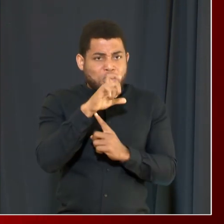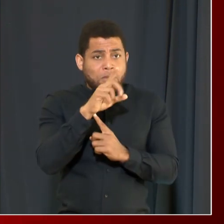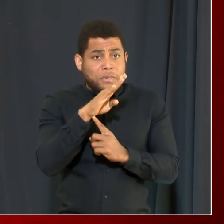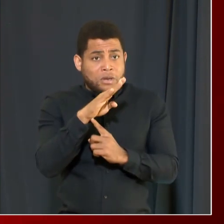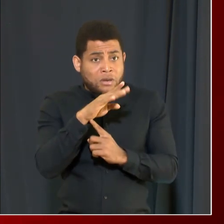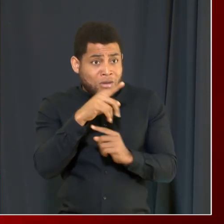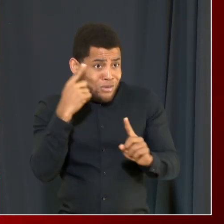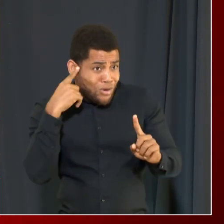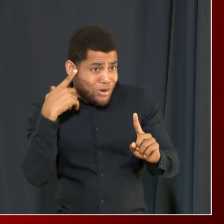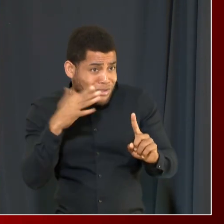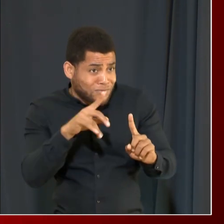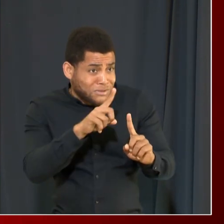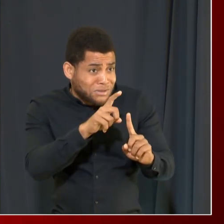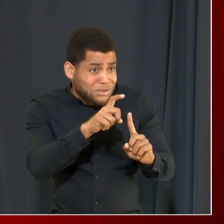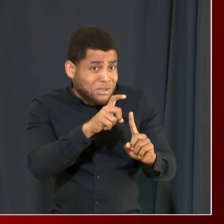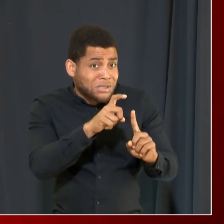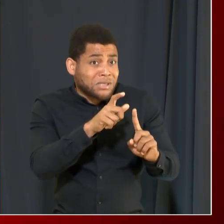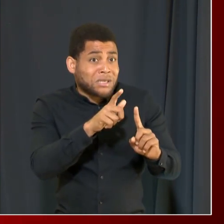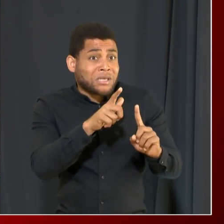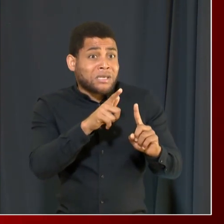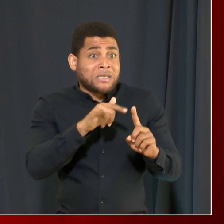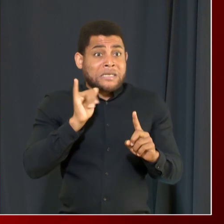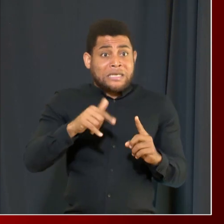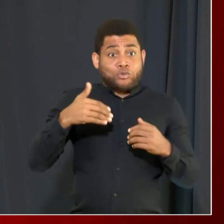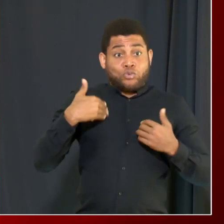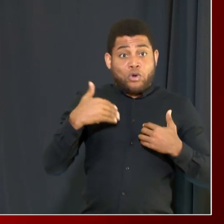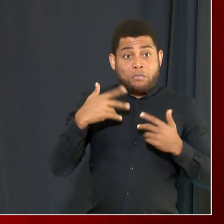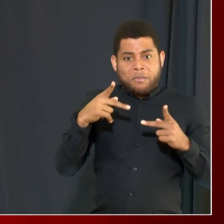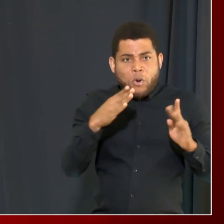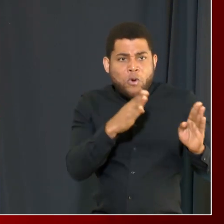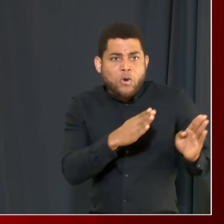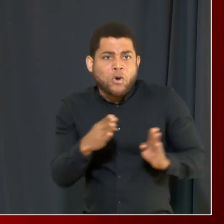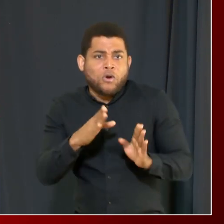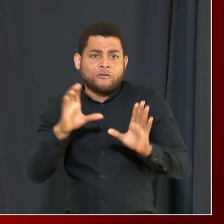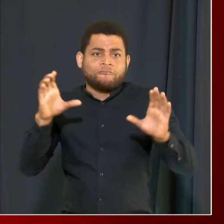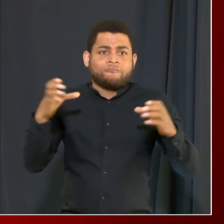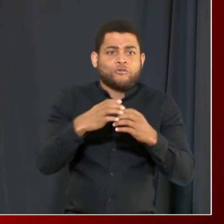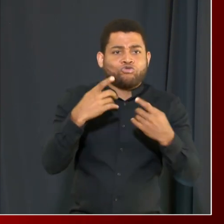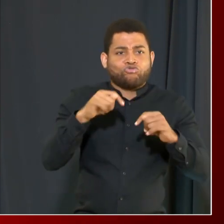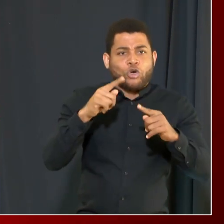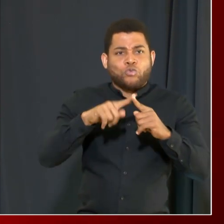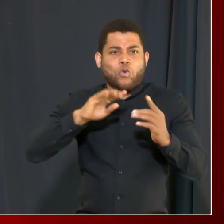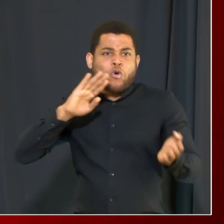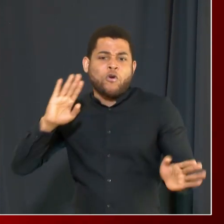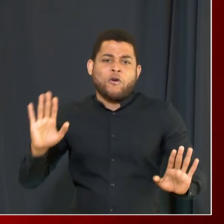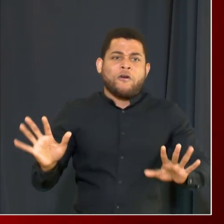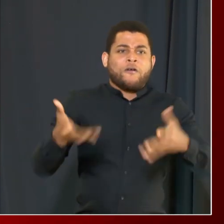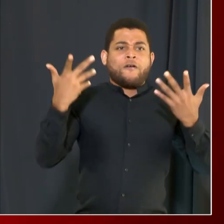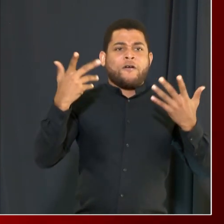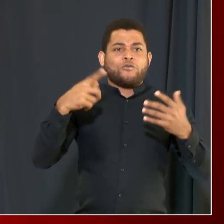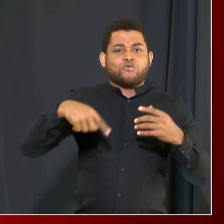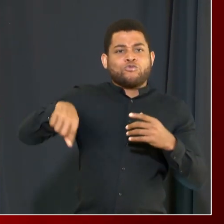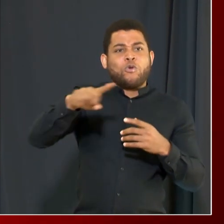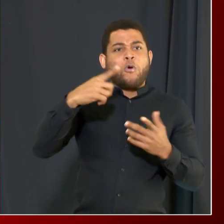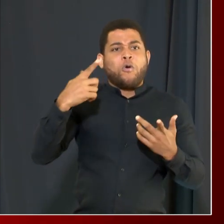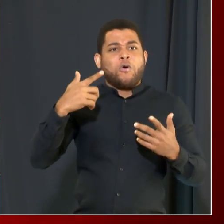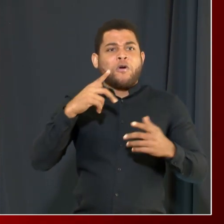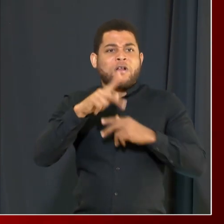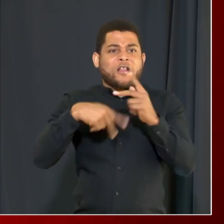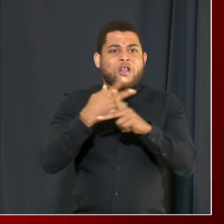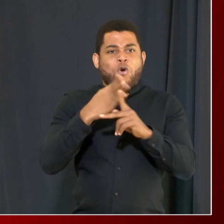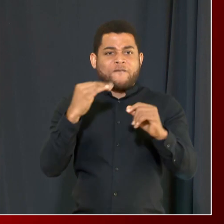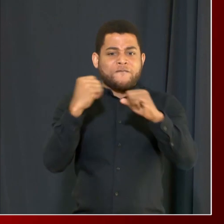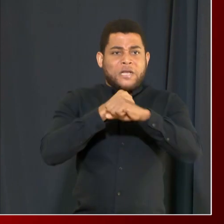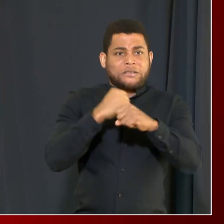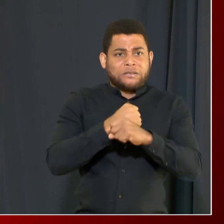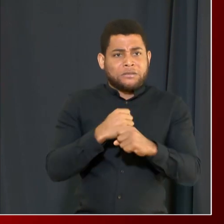juveniles organize going out, trying to provoke altercations, physical fistfights? Anecdotally, Mark,